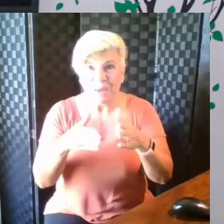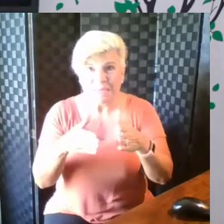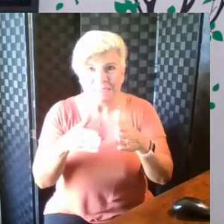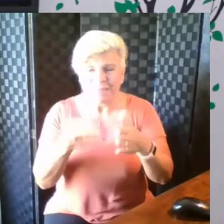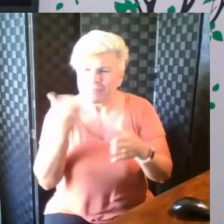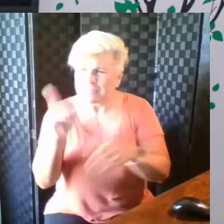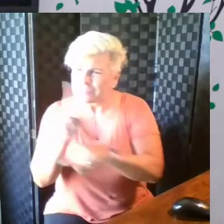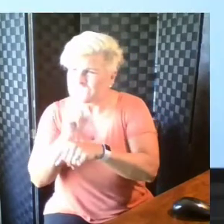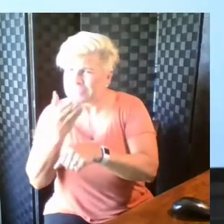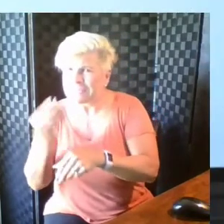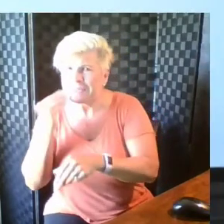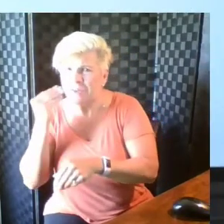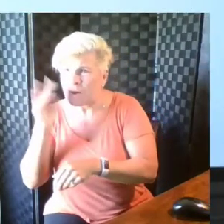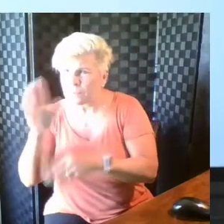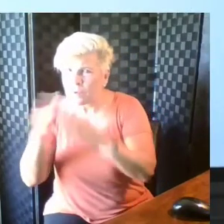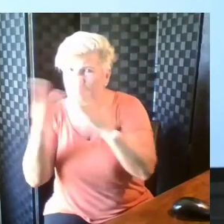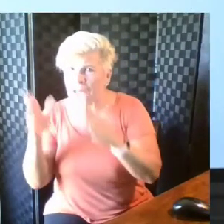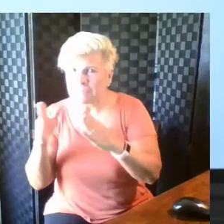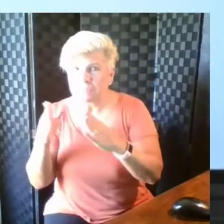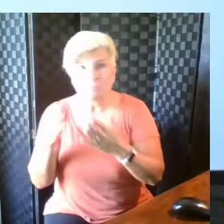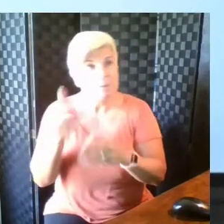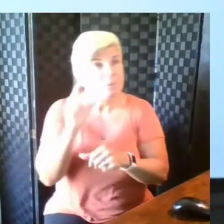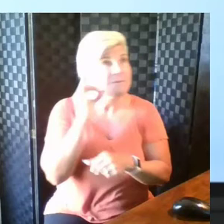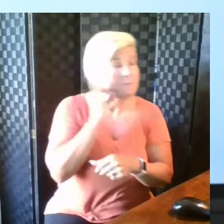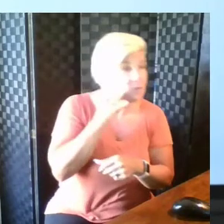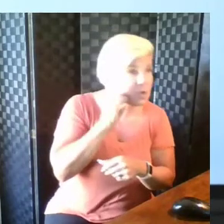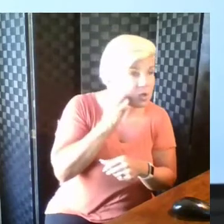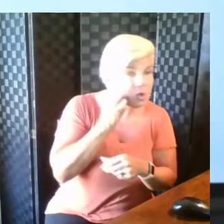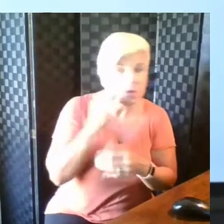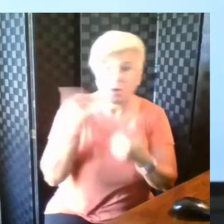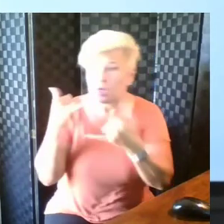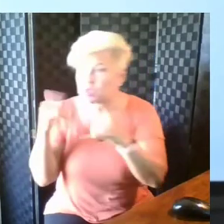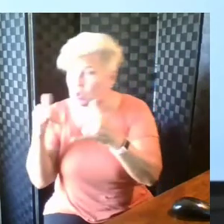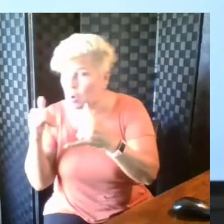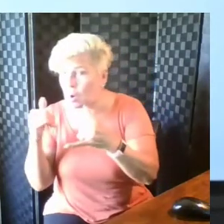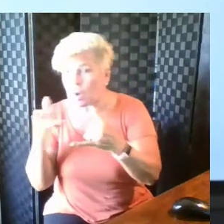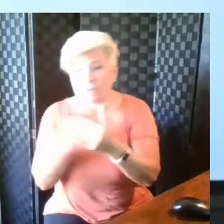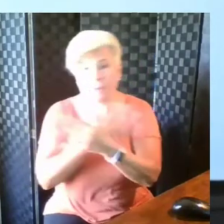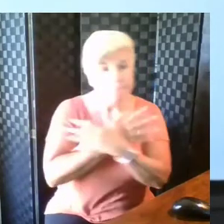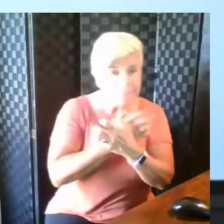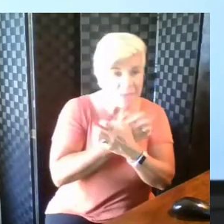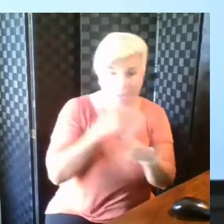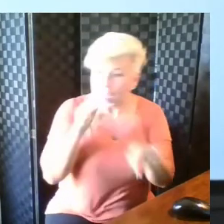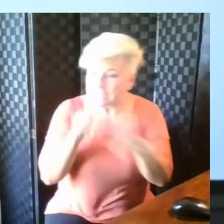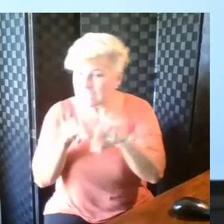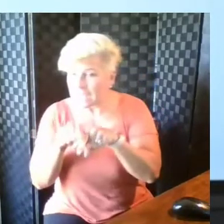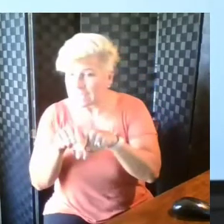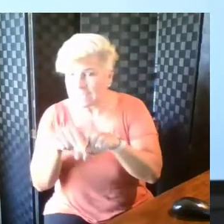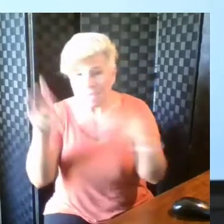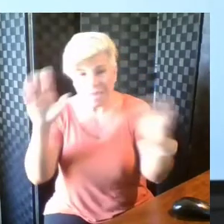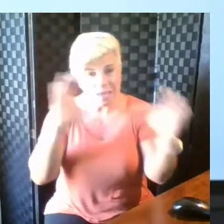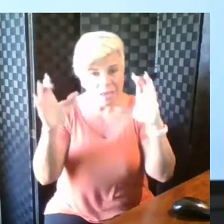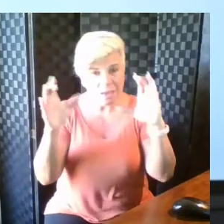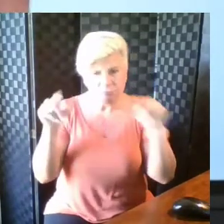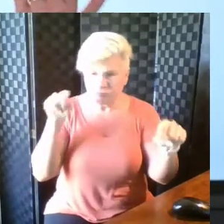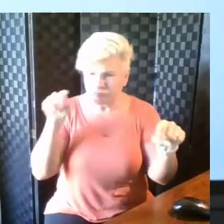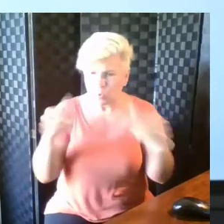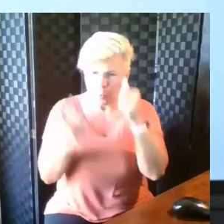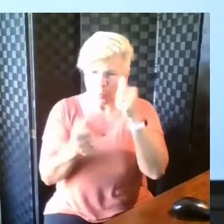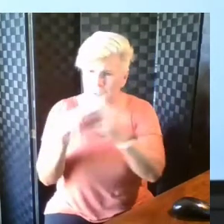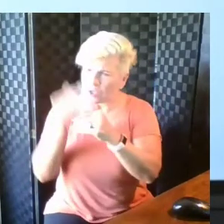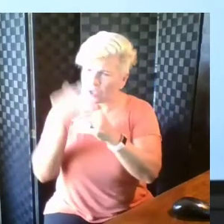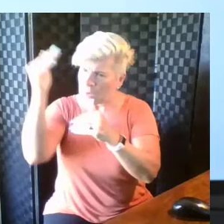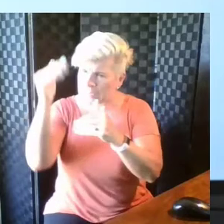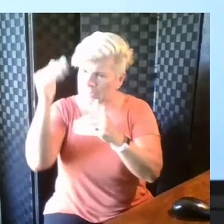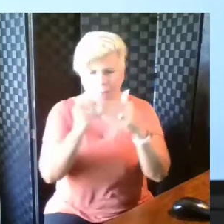things that you have at home. Remember, we saw fruit from our Mage Math video, and you can compare groups of objects to see which one is greater, which one